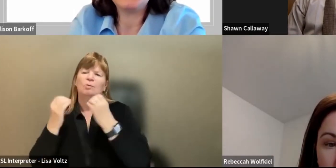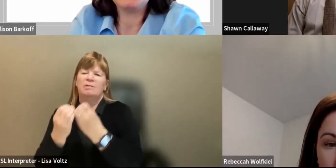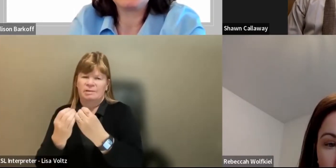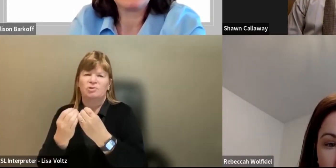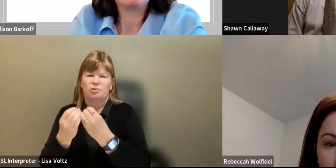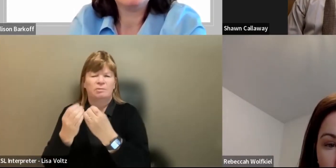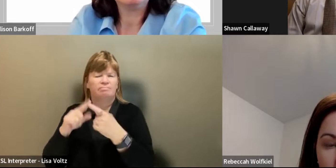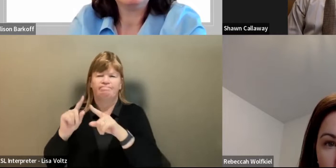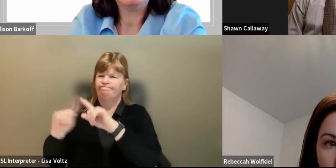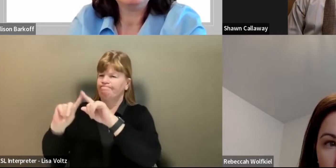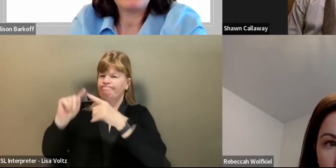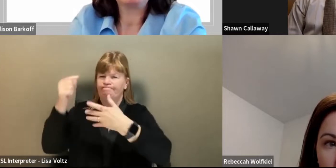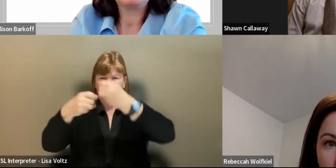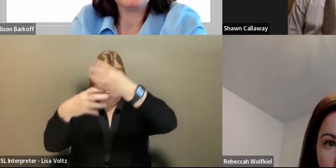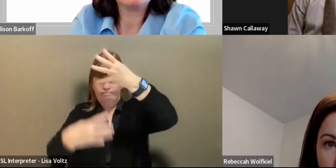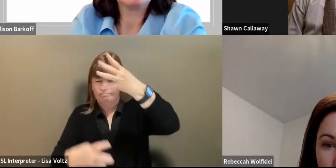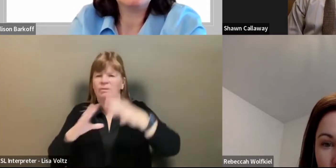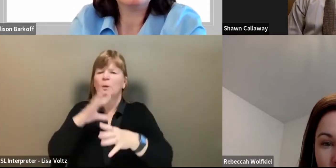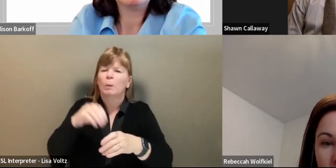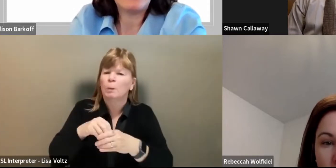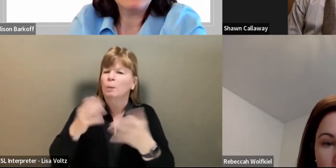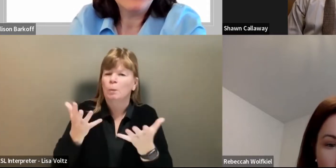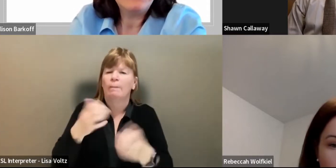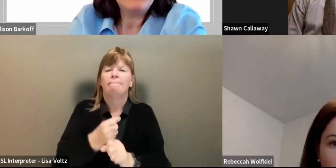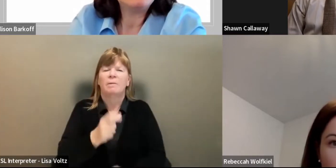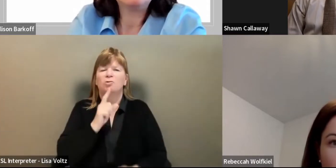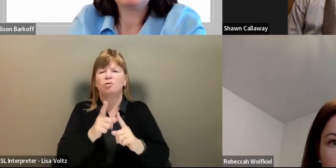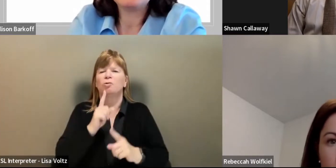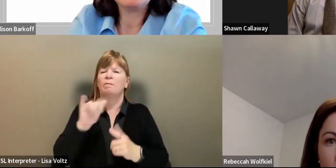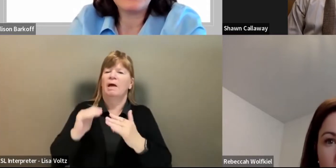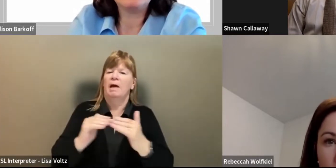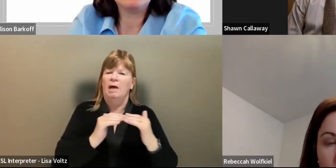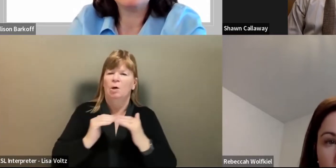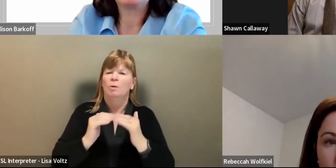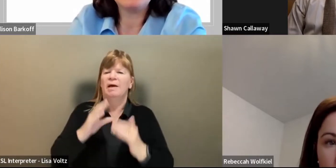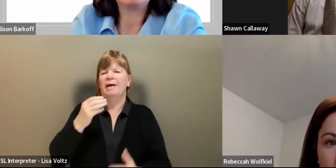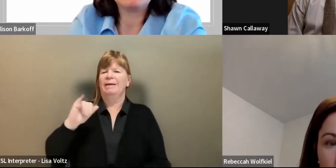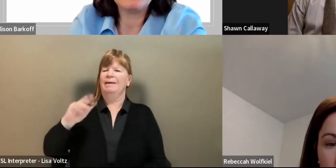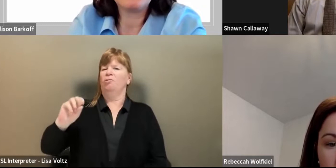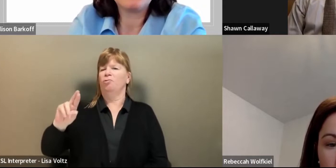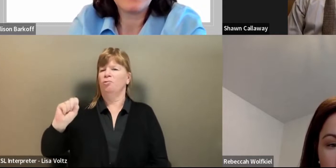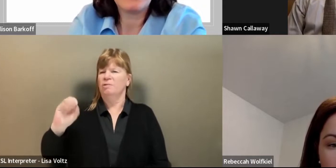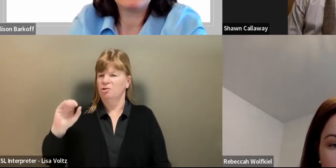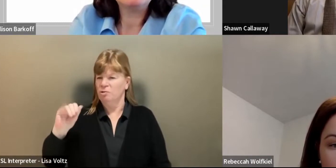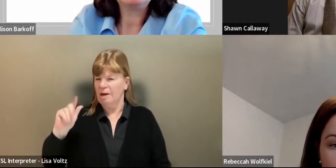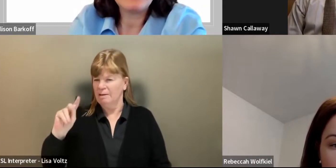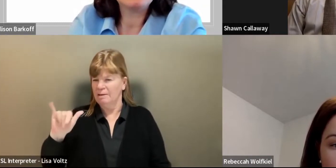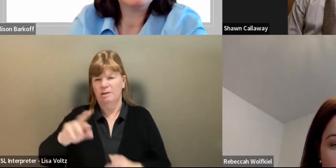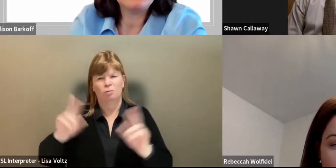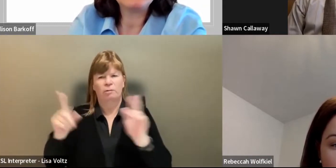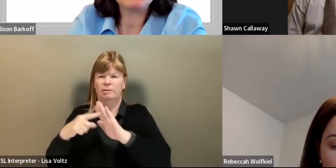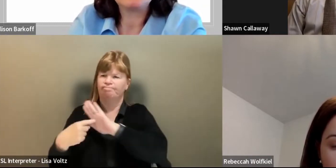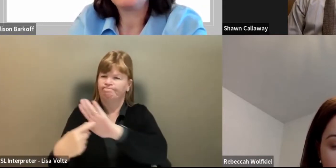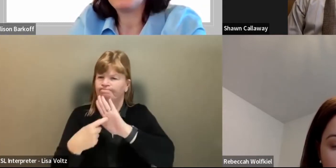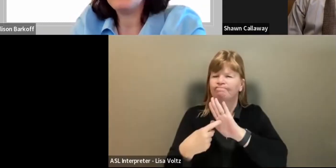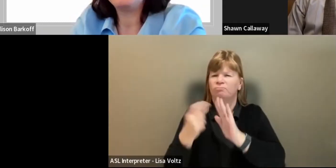number of issues, including making sure that equity and intersectionality are front and center. And I understand